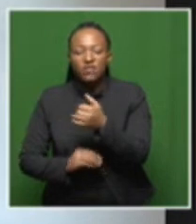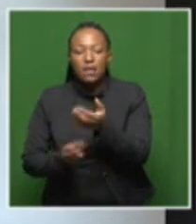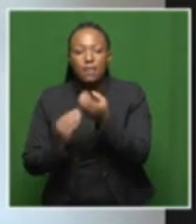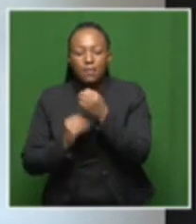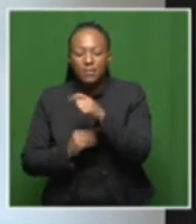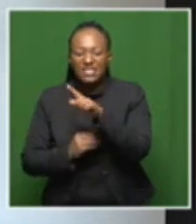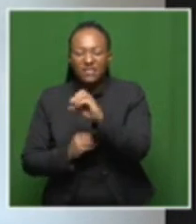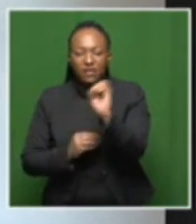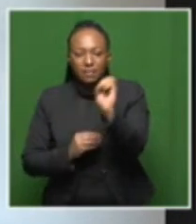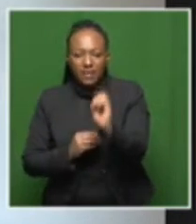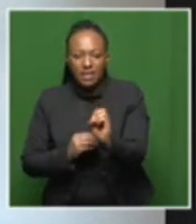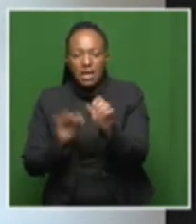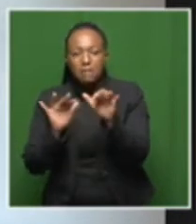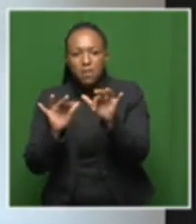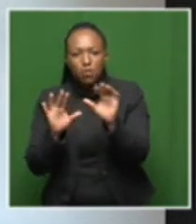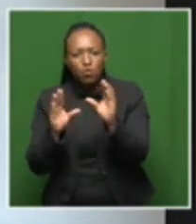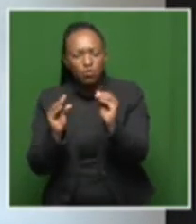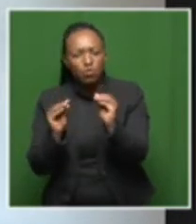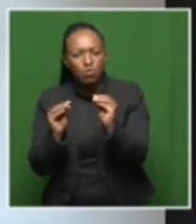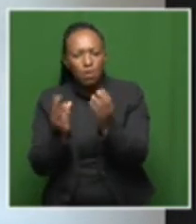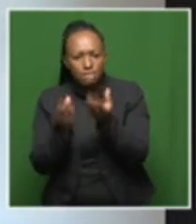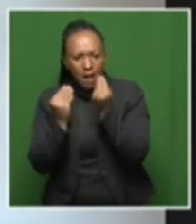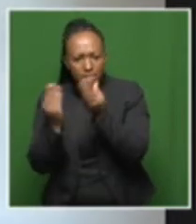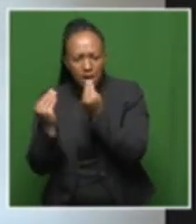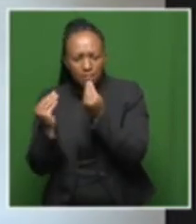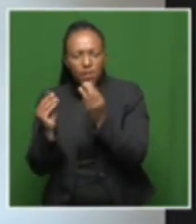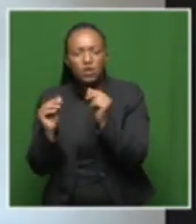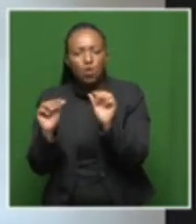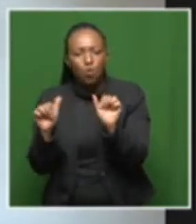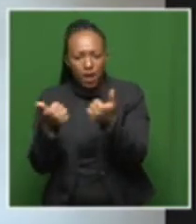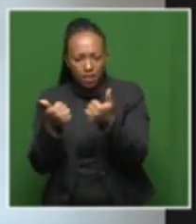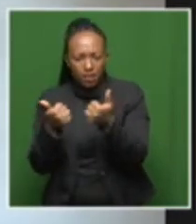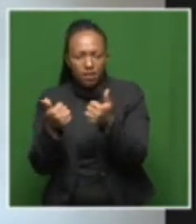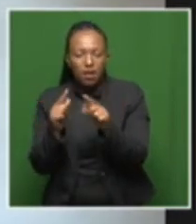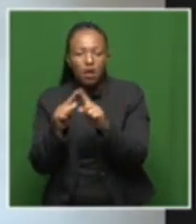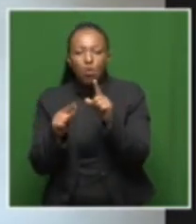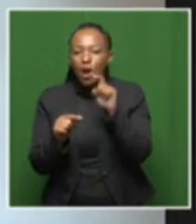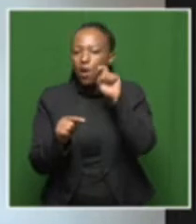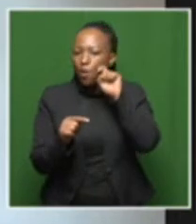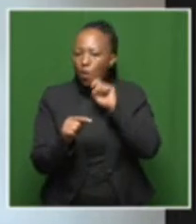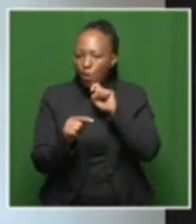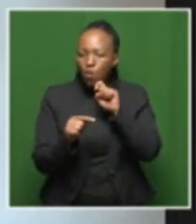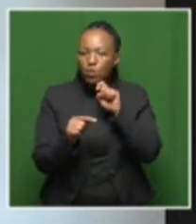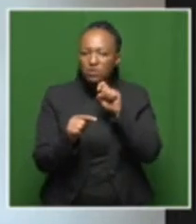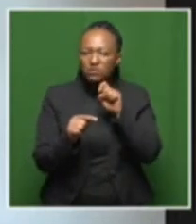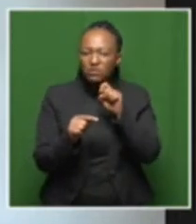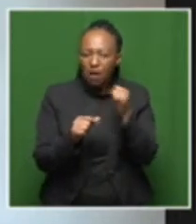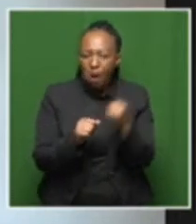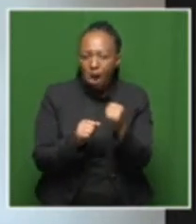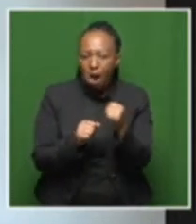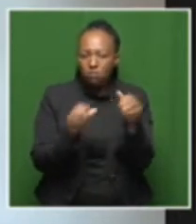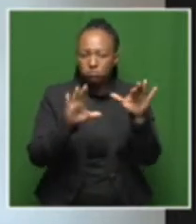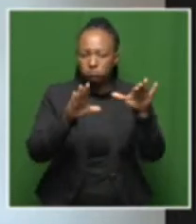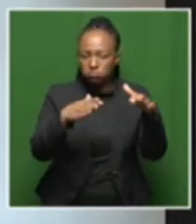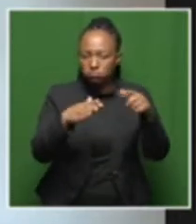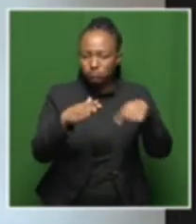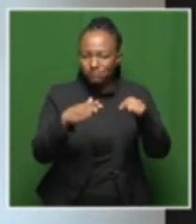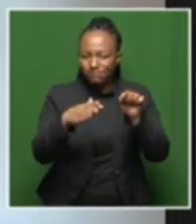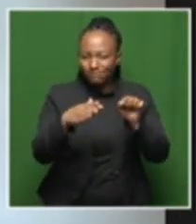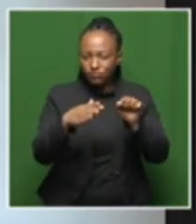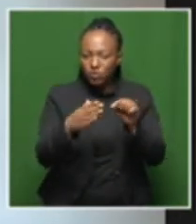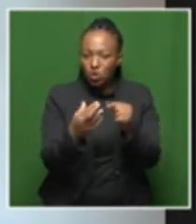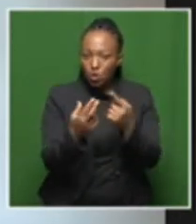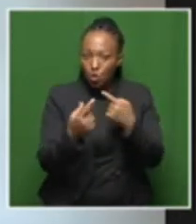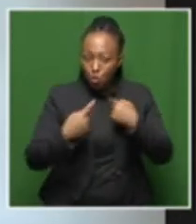any population is doing well. And it is more difficult in the older part of the population. So we are hoping